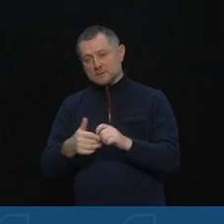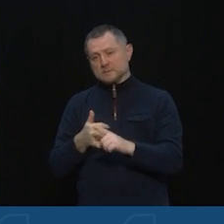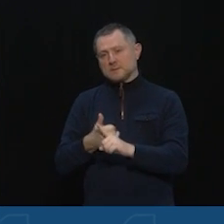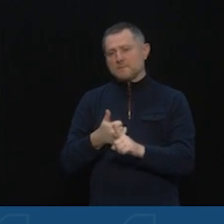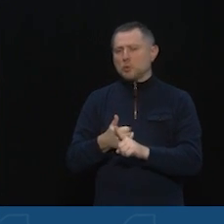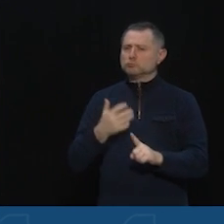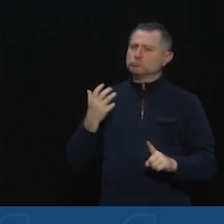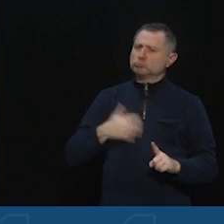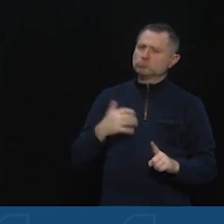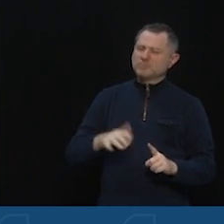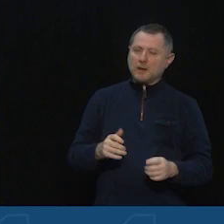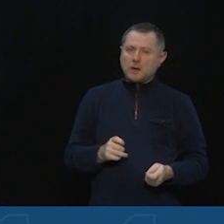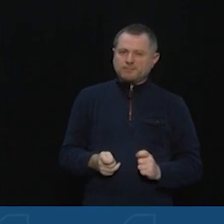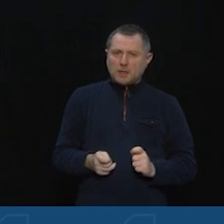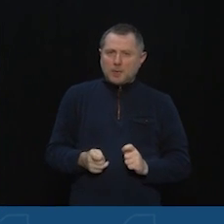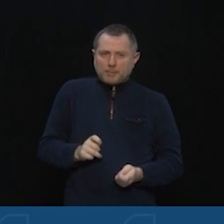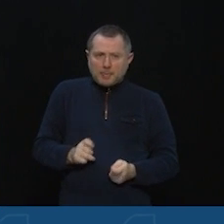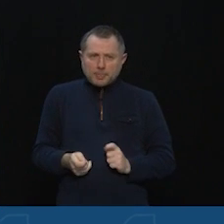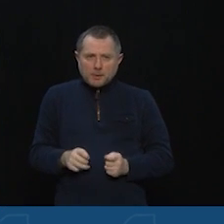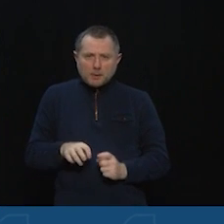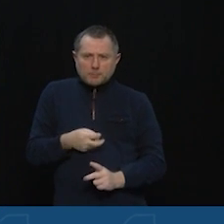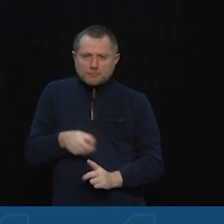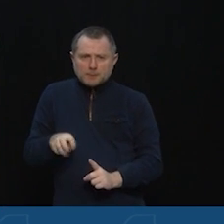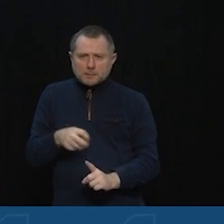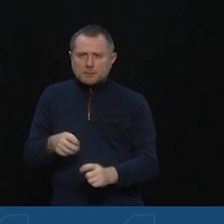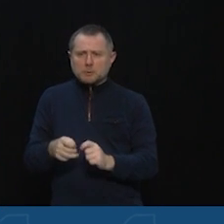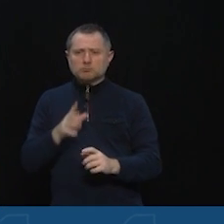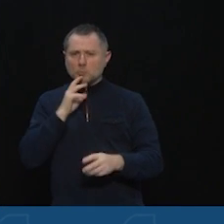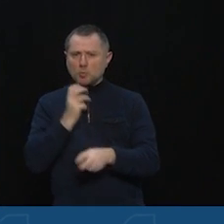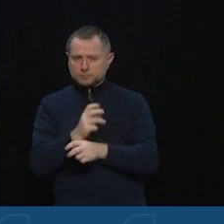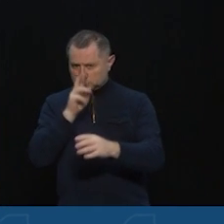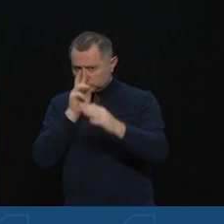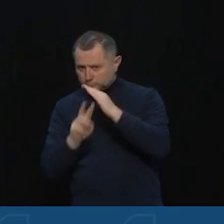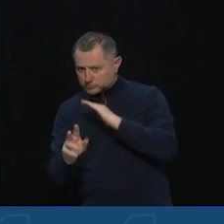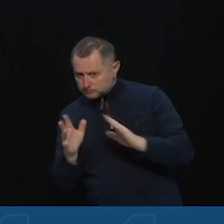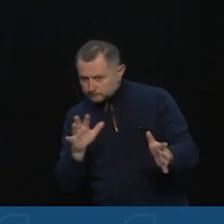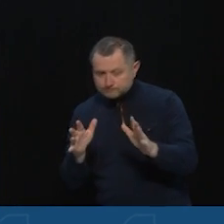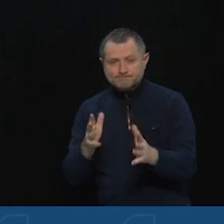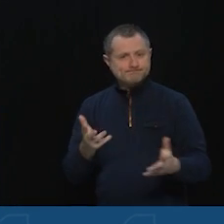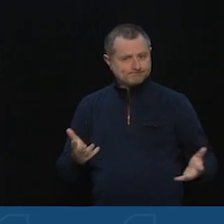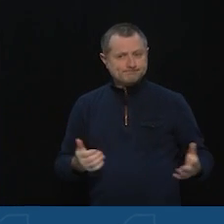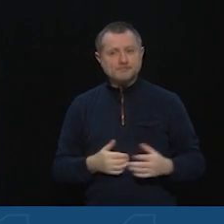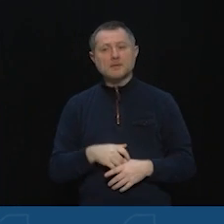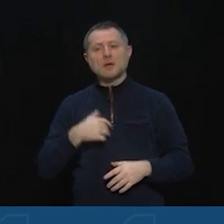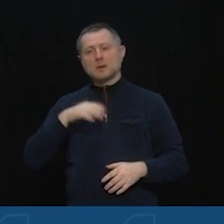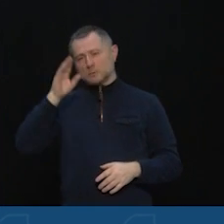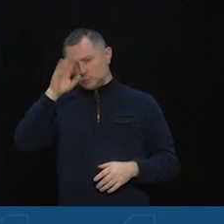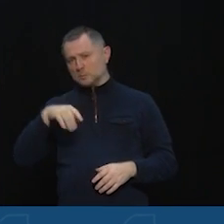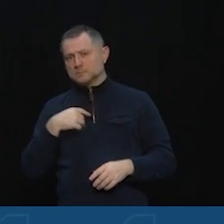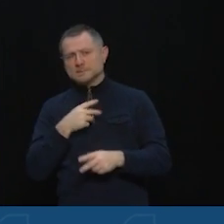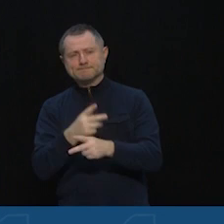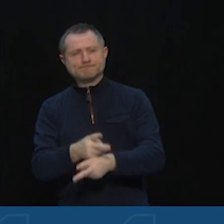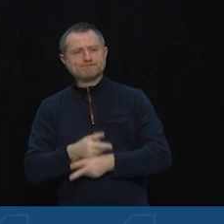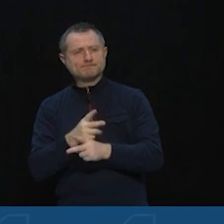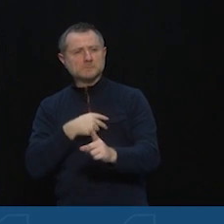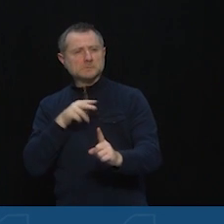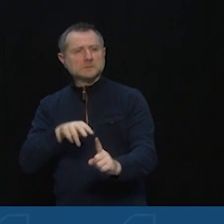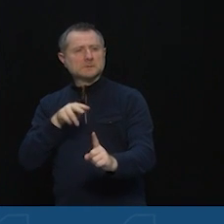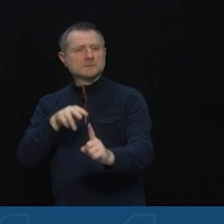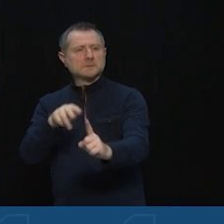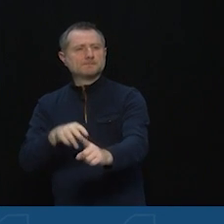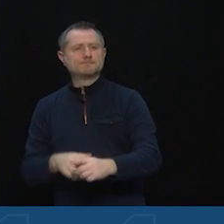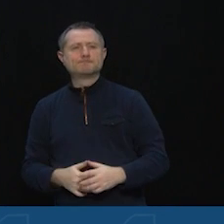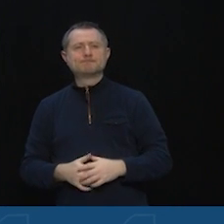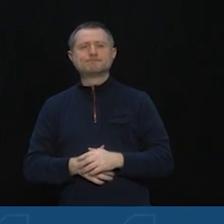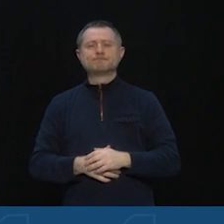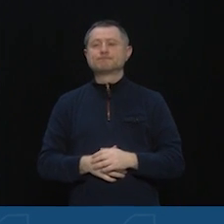Delta, wildly unpredictable. So that is why we're staying very vigilant about our approach to this.